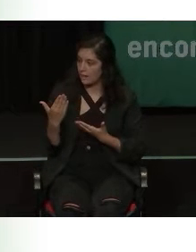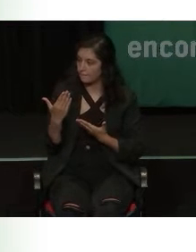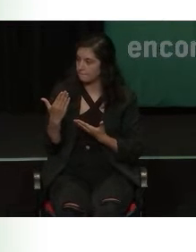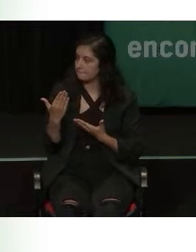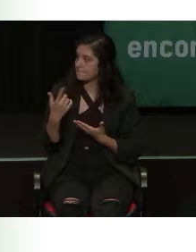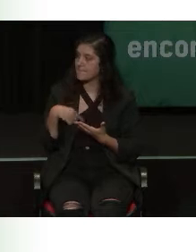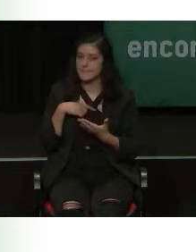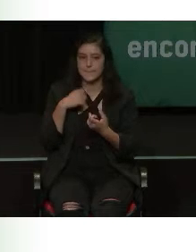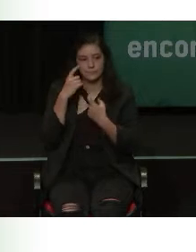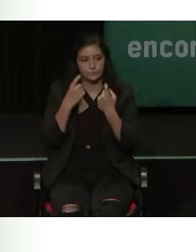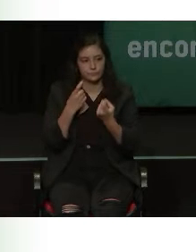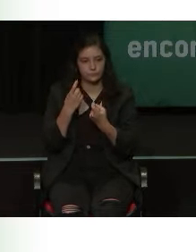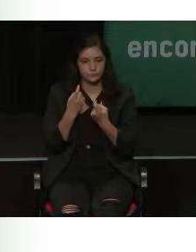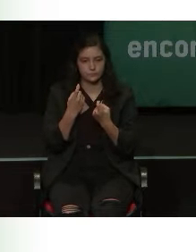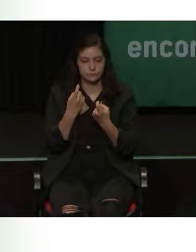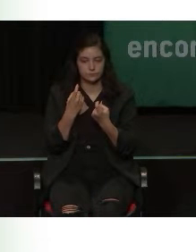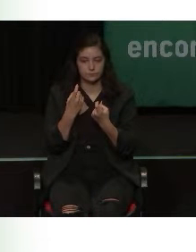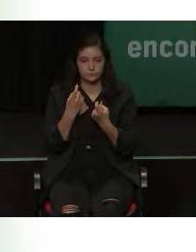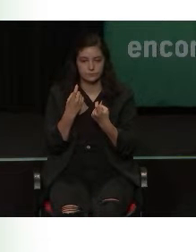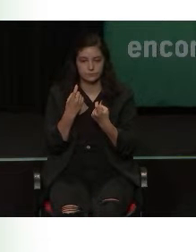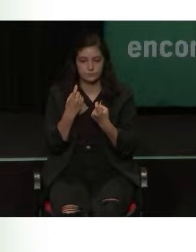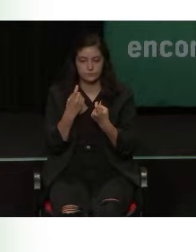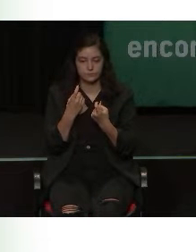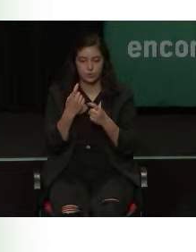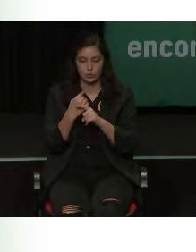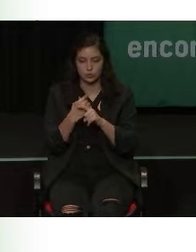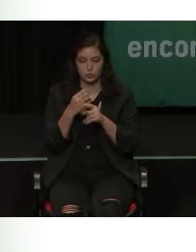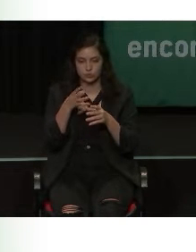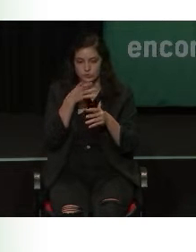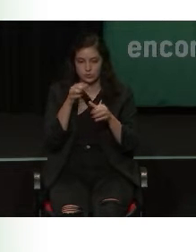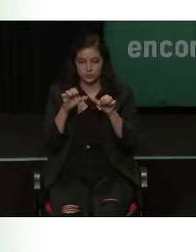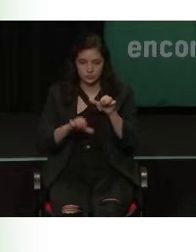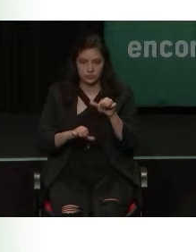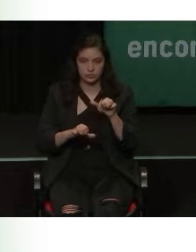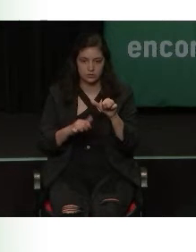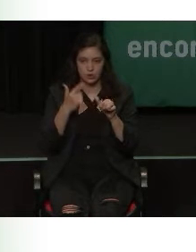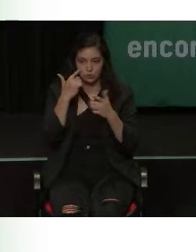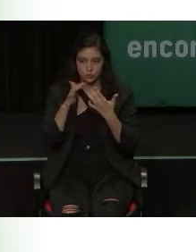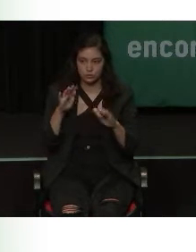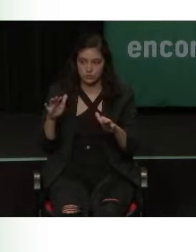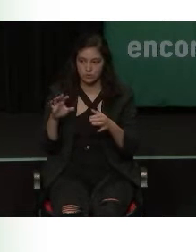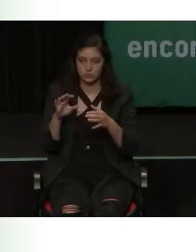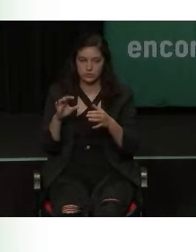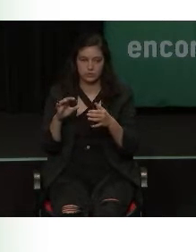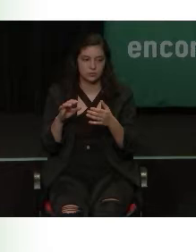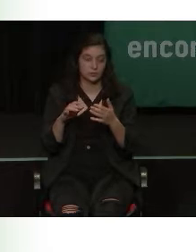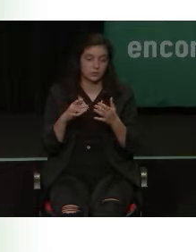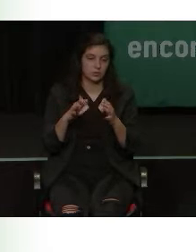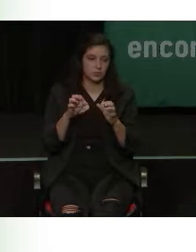bring a study today where we try to find some factors for explaining